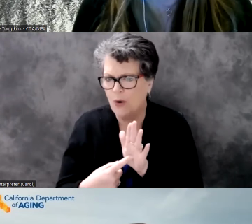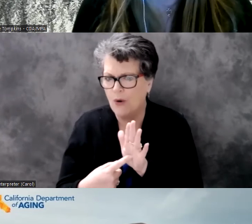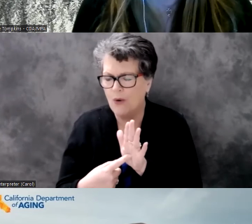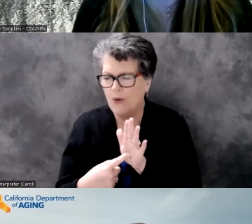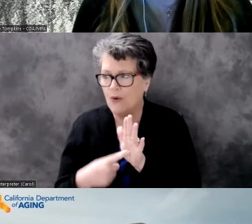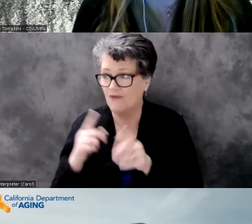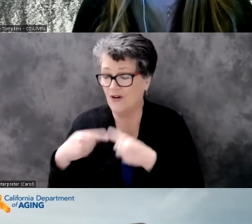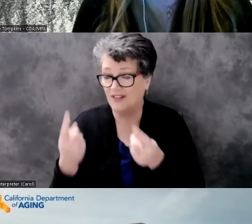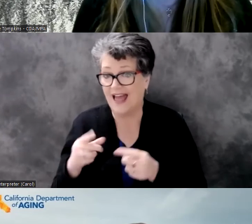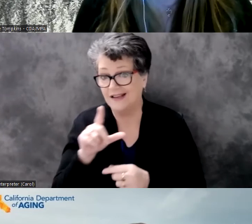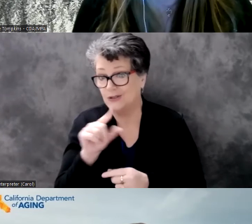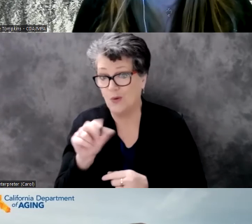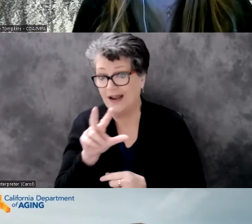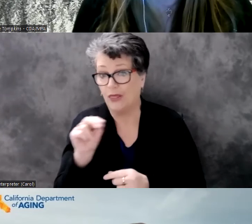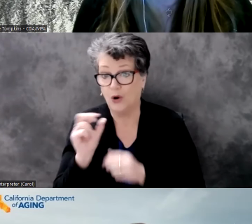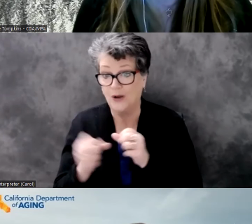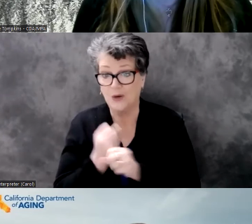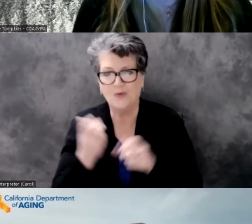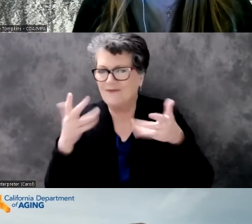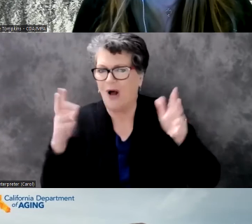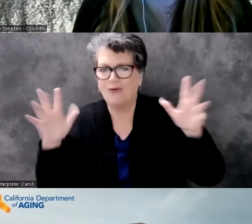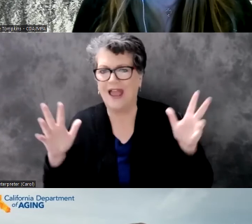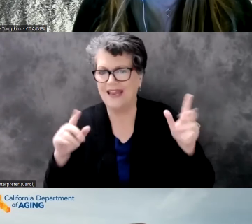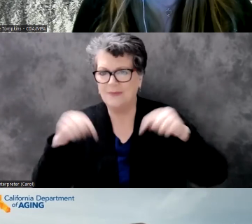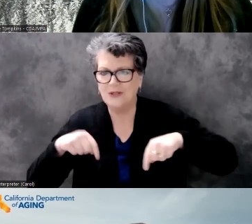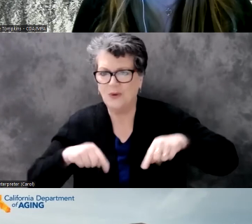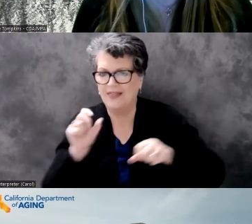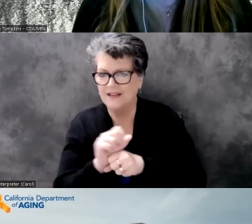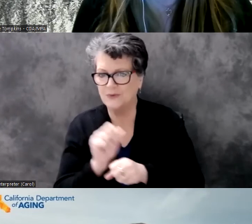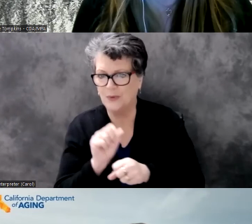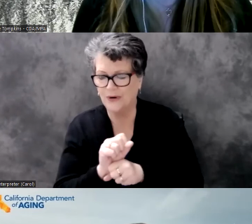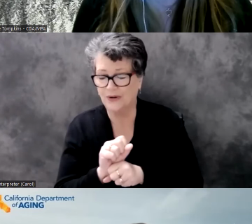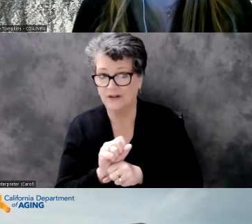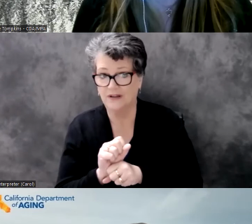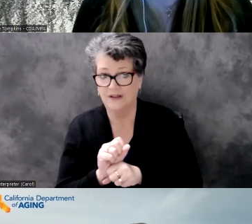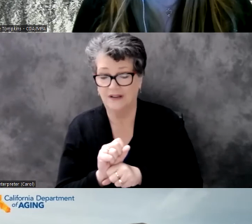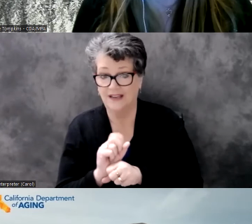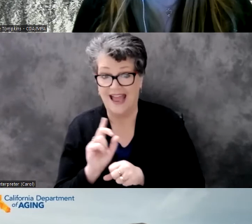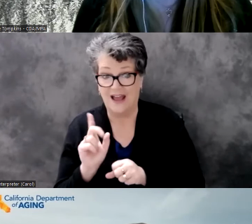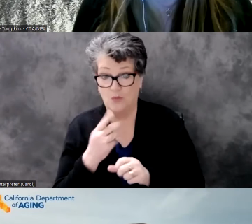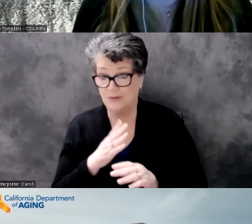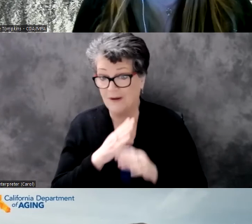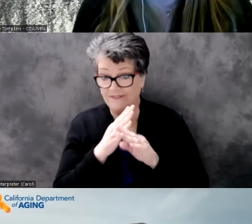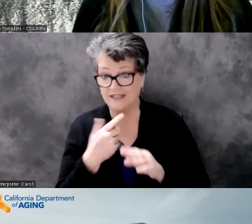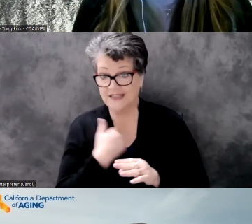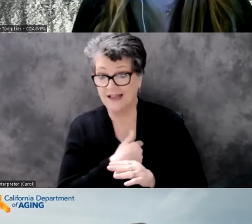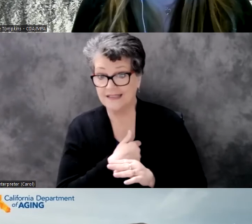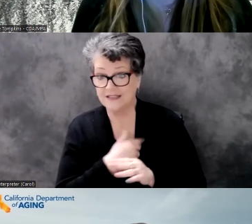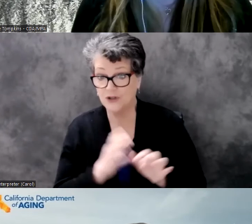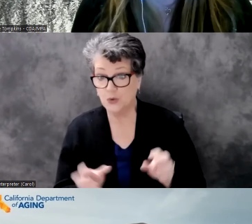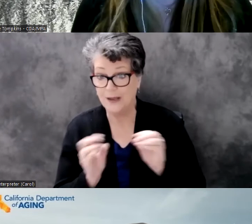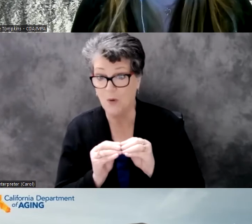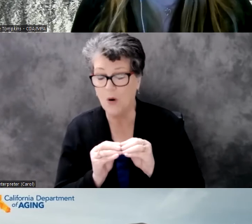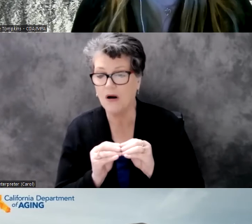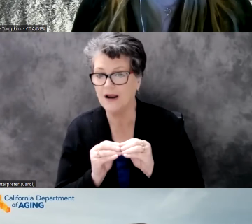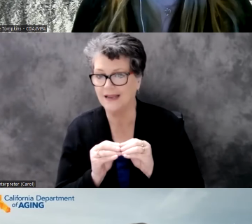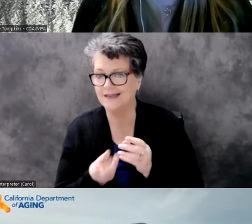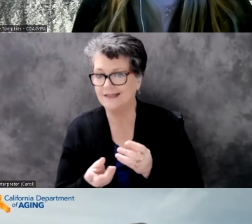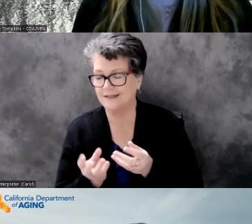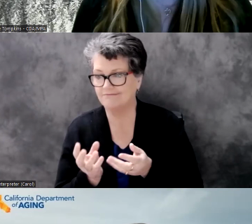last 20, 30 years, we've already been doing this? And the only thing that stops us from doing more is access to funding.